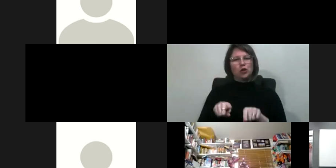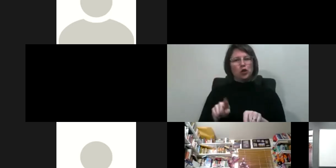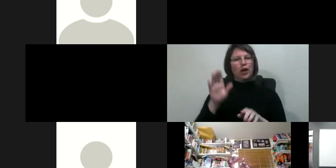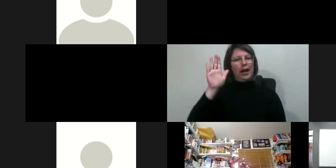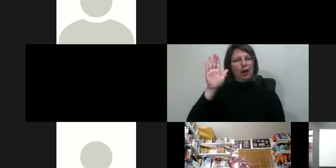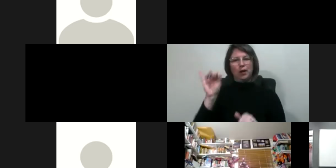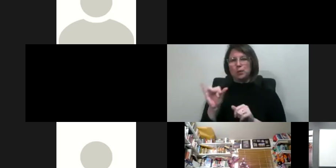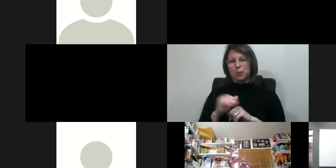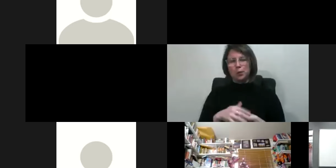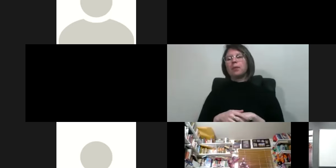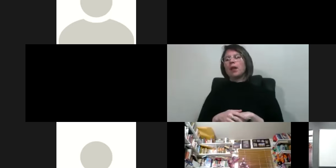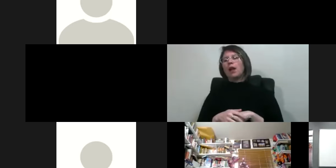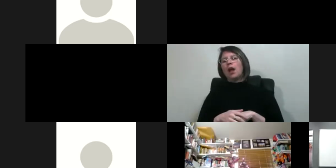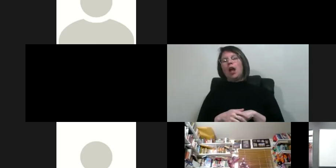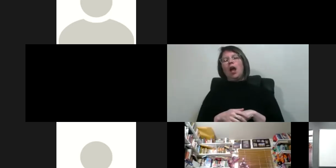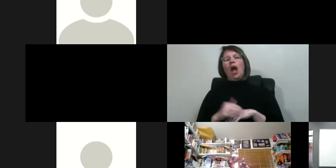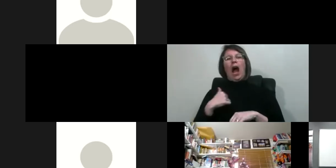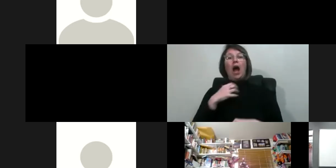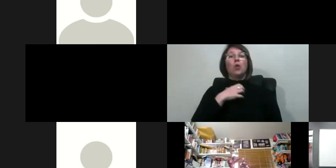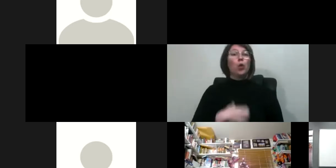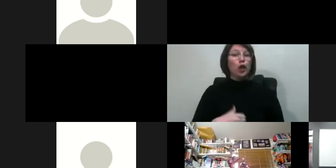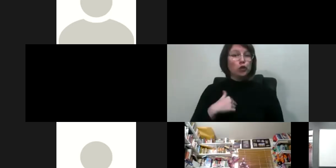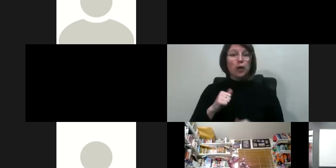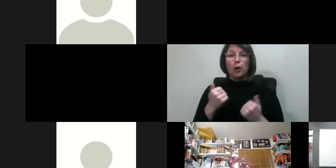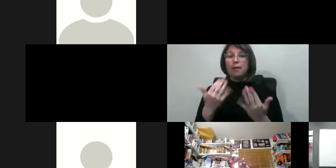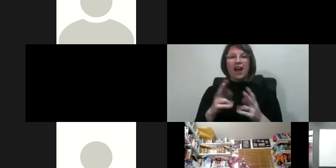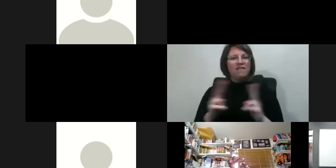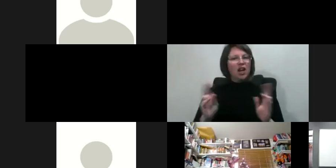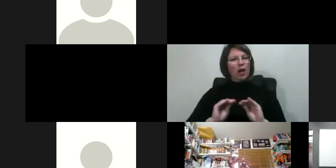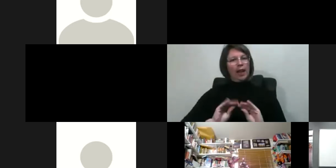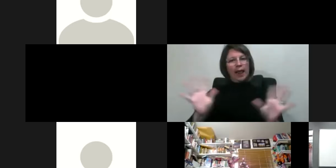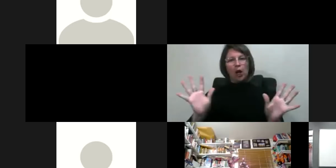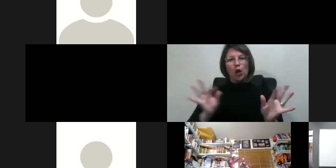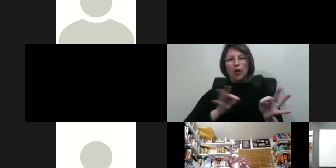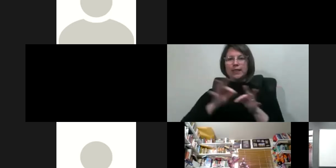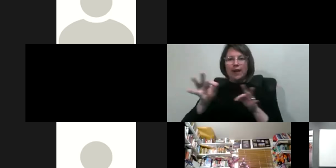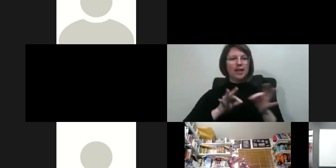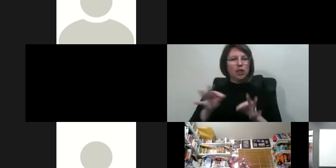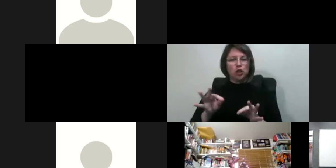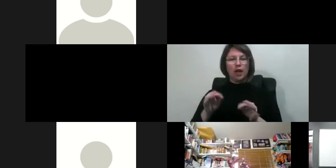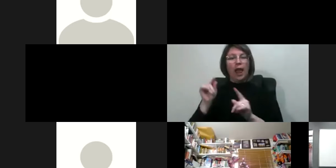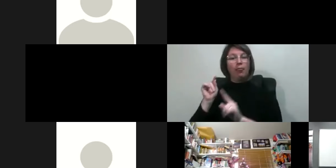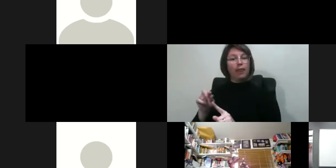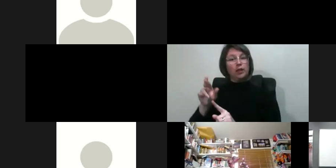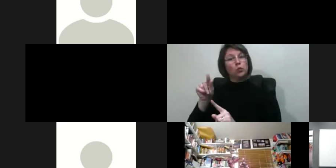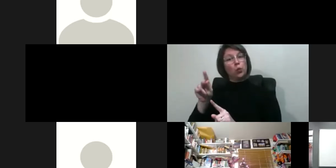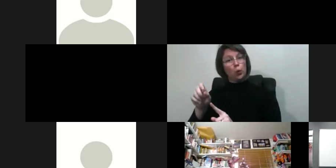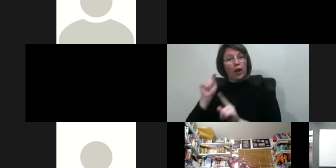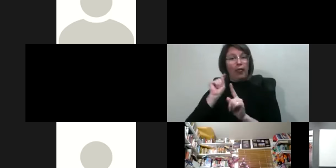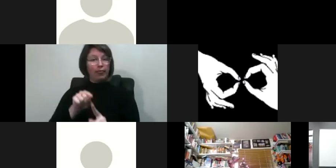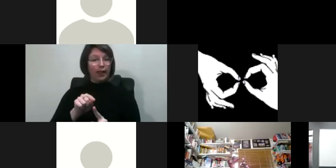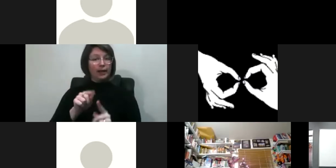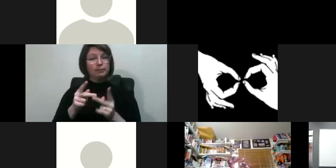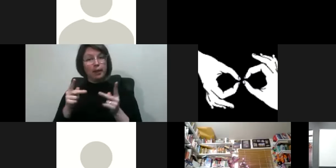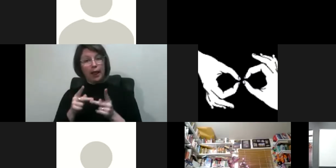I wish that we could give a very clear definition of saying when this route or this area hits this threshold,